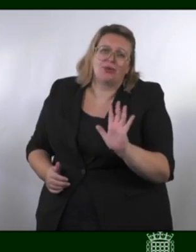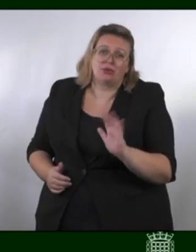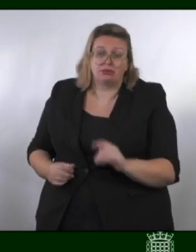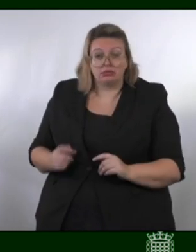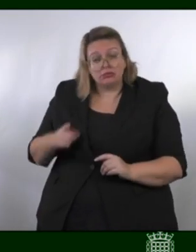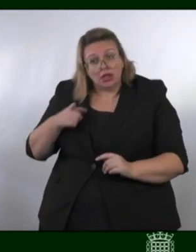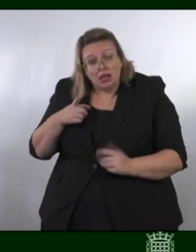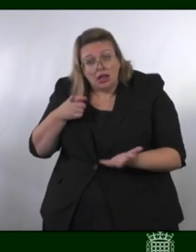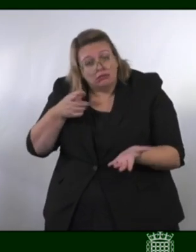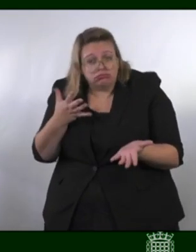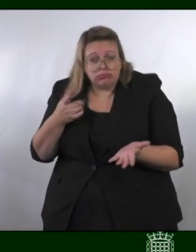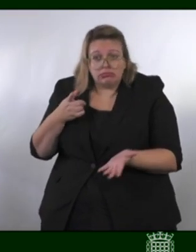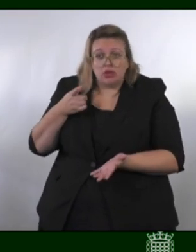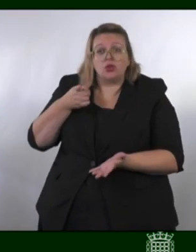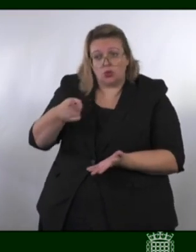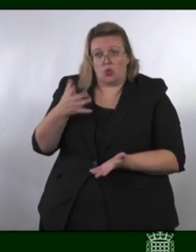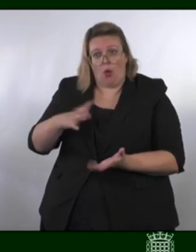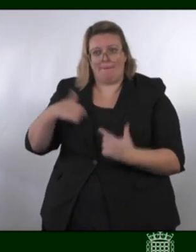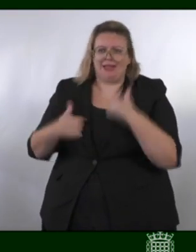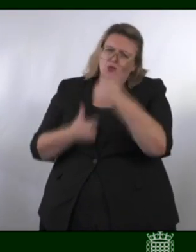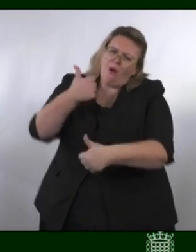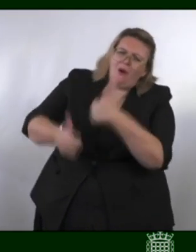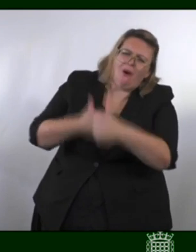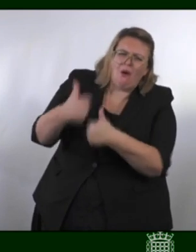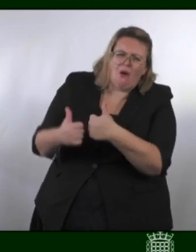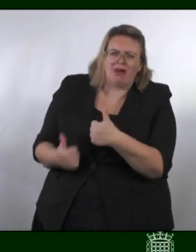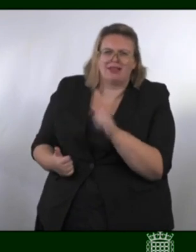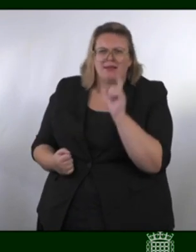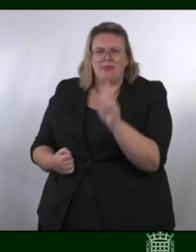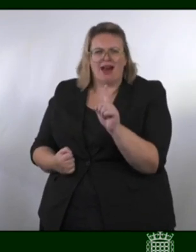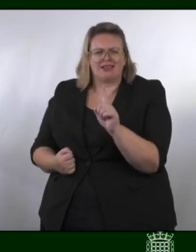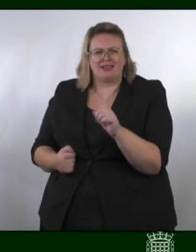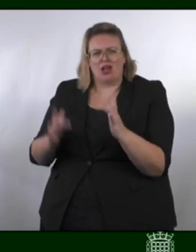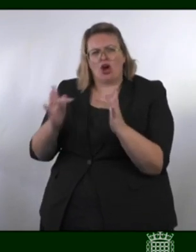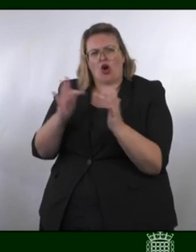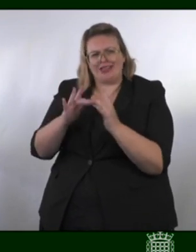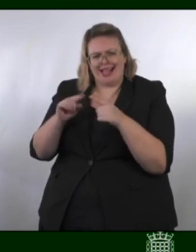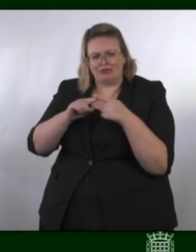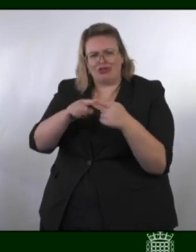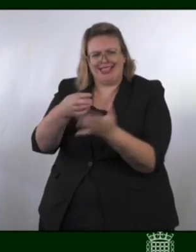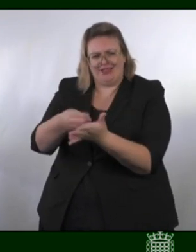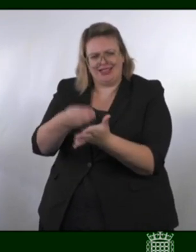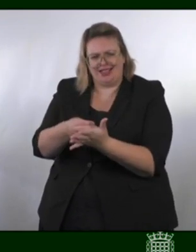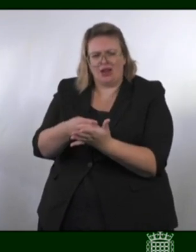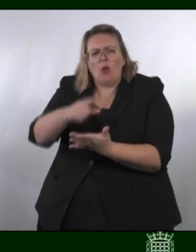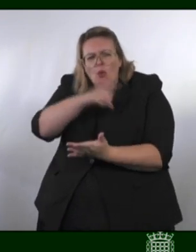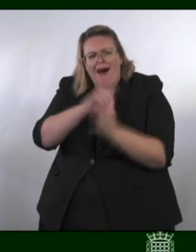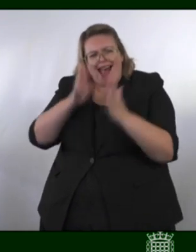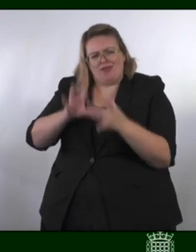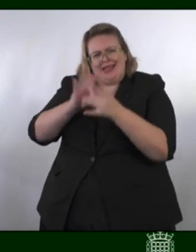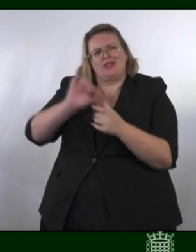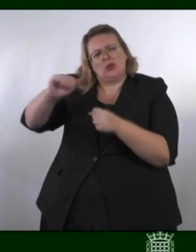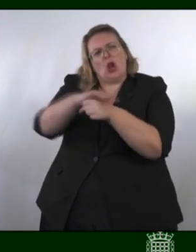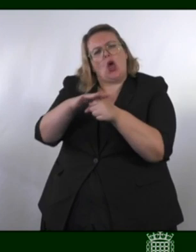he's allocated to South Yorkshire, but why is contact tracing funding subject to these negotiations and deals? I mean, the virus is